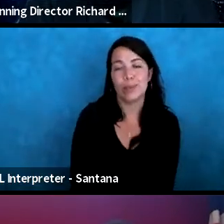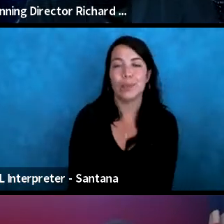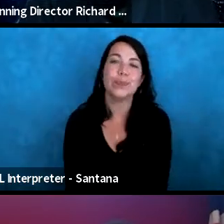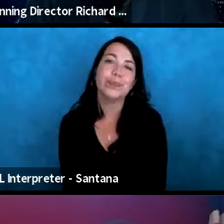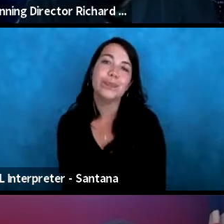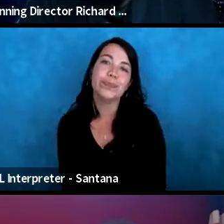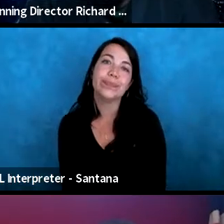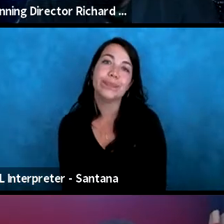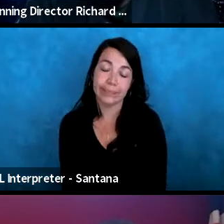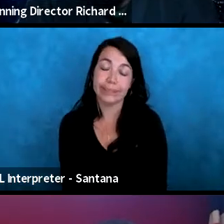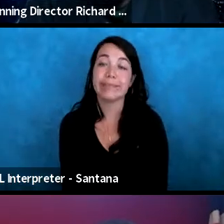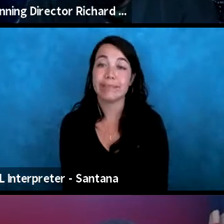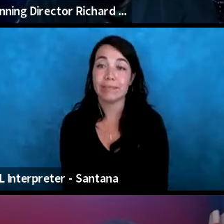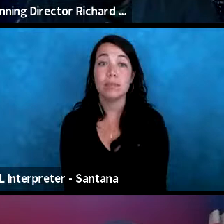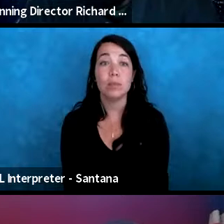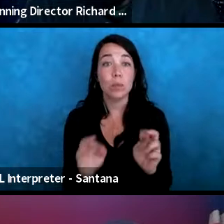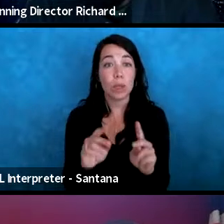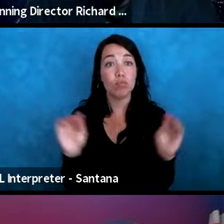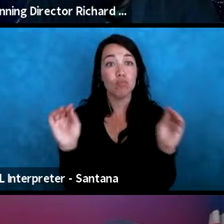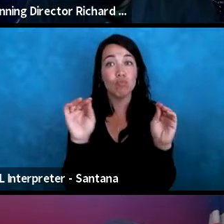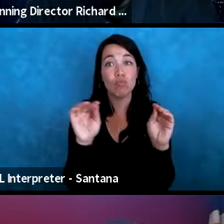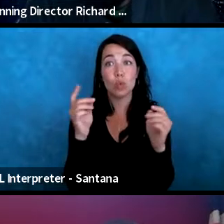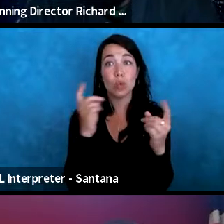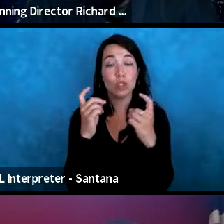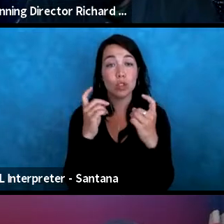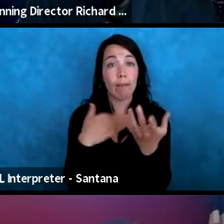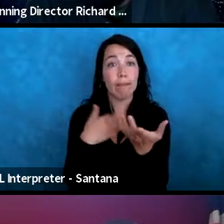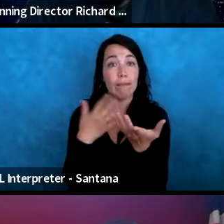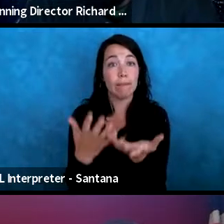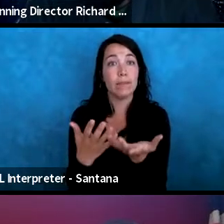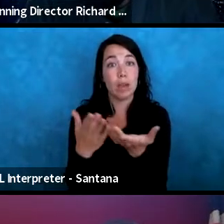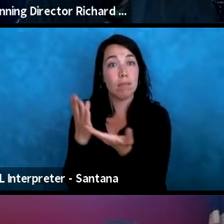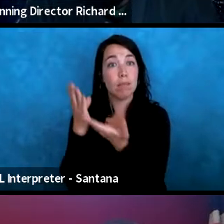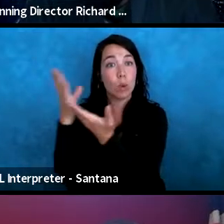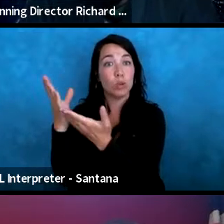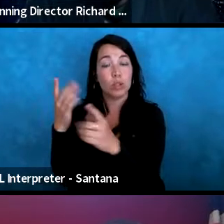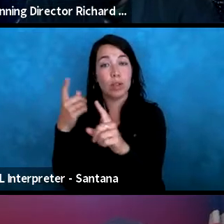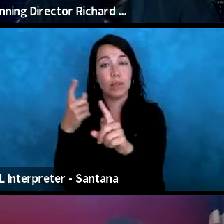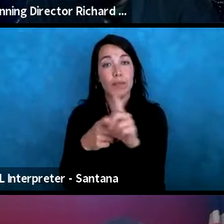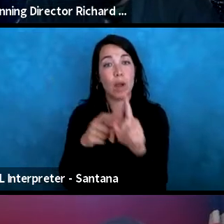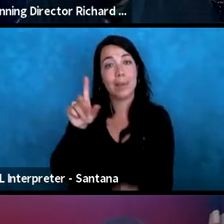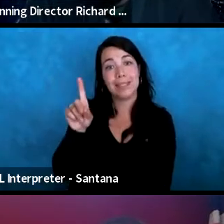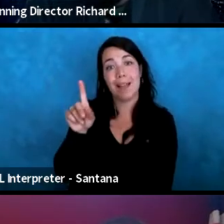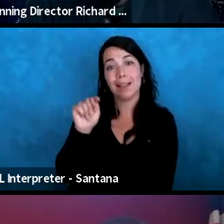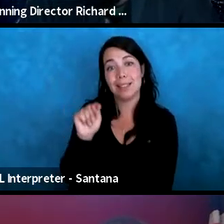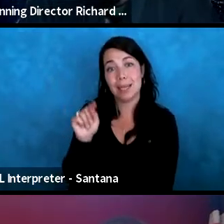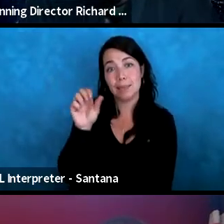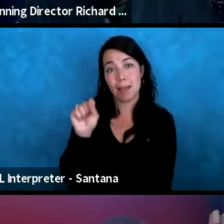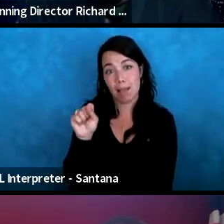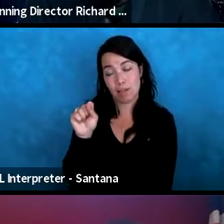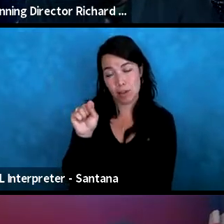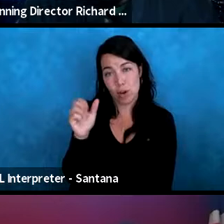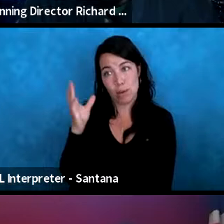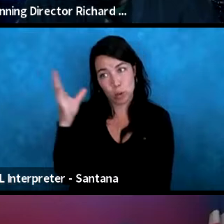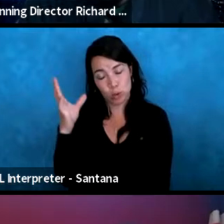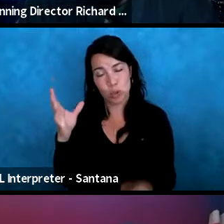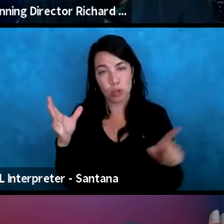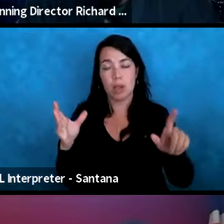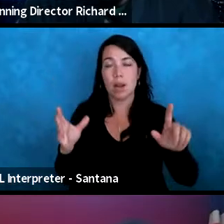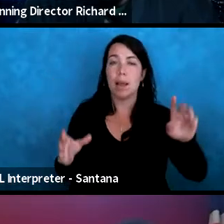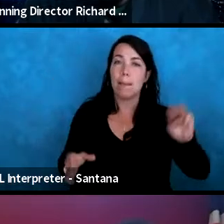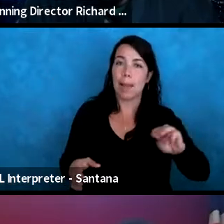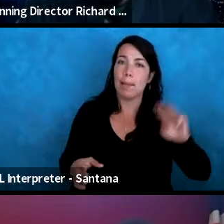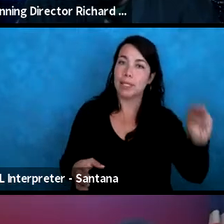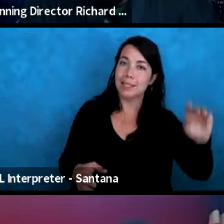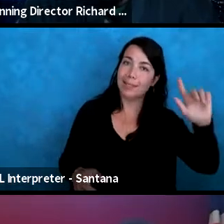All right, seeing no further questions, we have a motion from Mayor Pro Tem Dennis Timsal-Assad with a second from Councilor Manny Martinez.